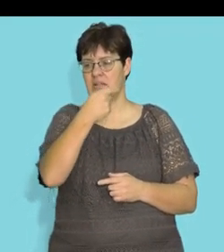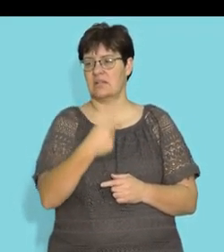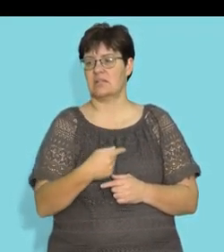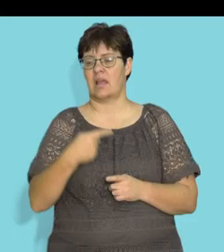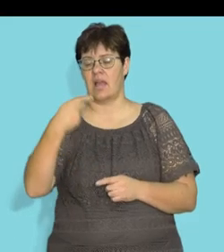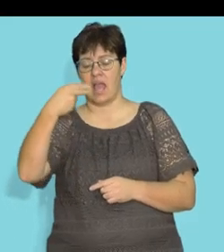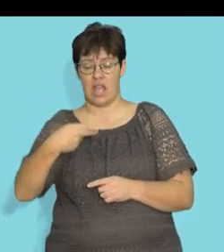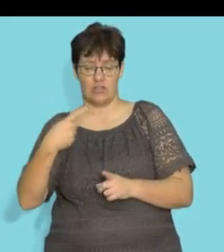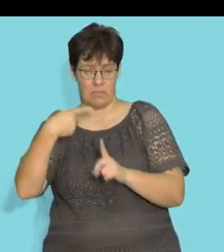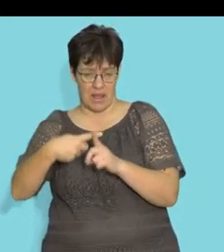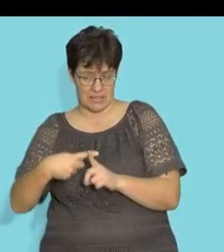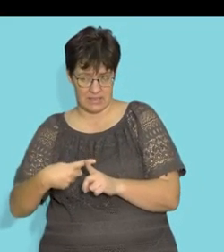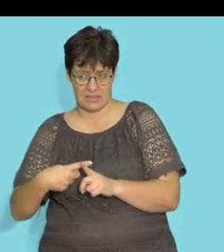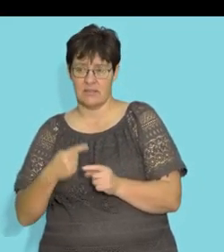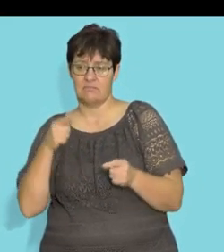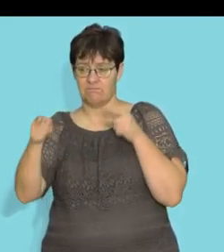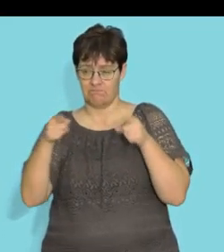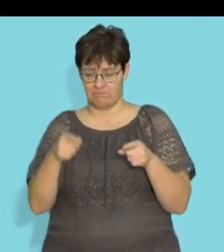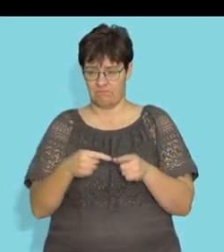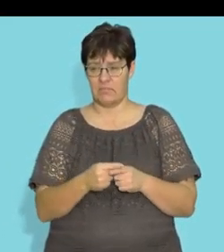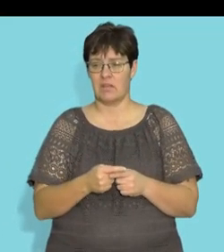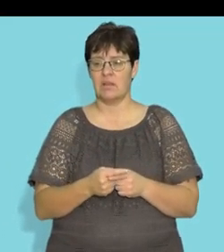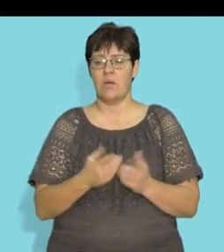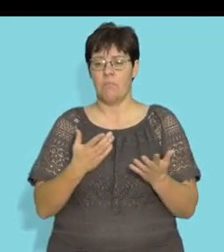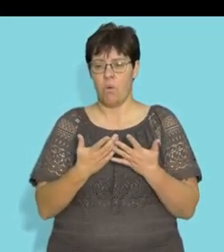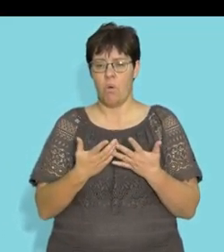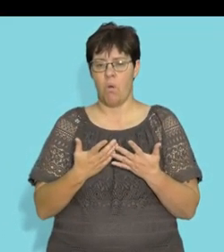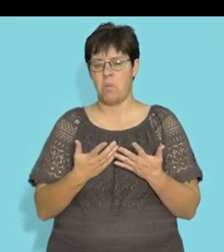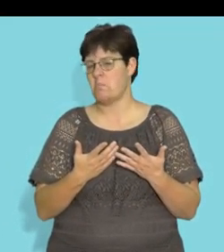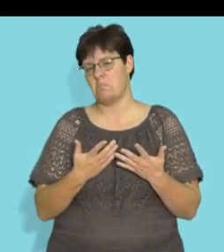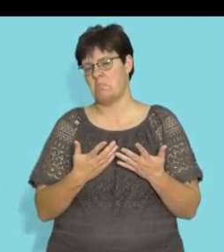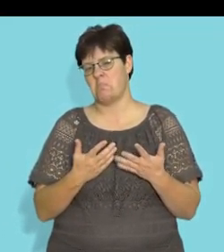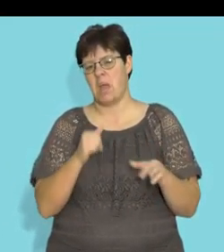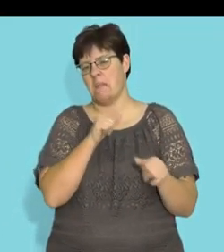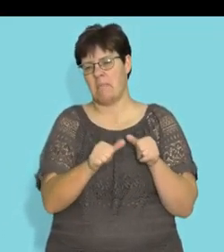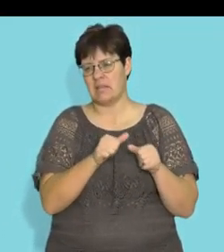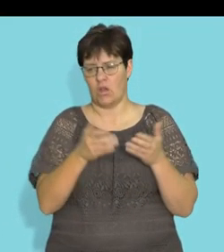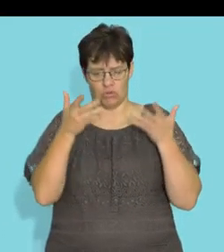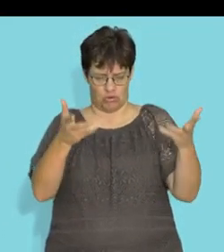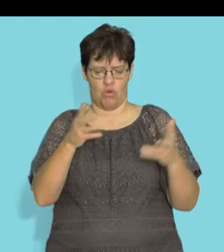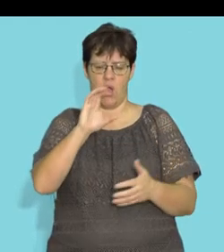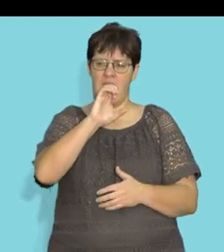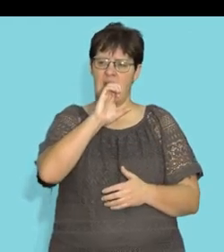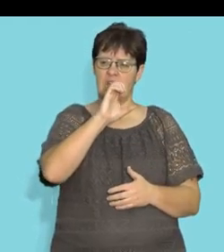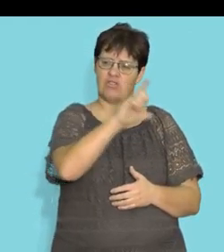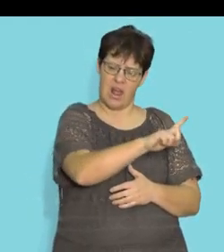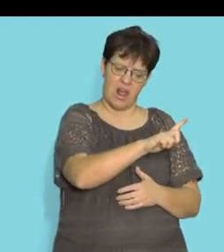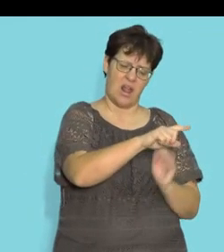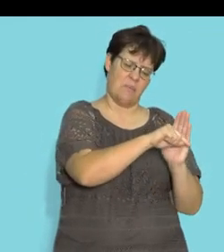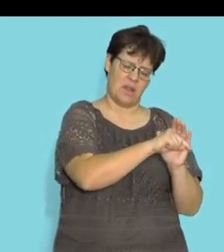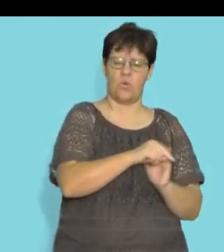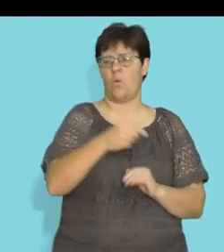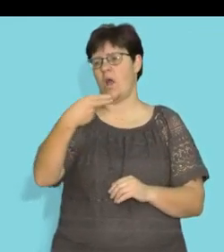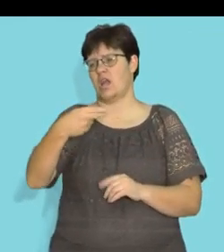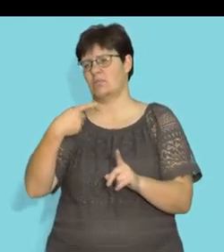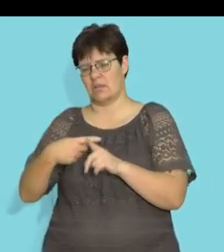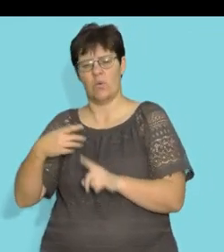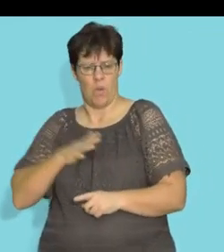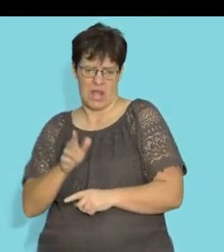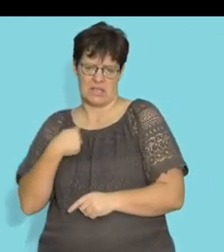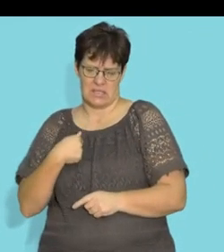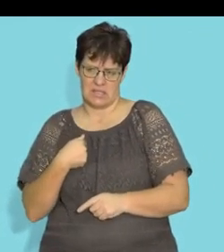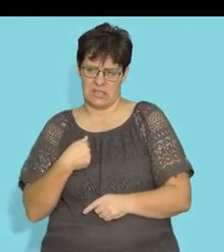not accept hydrogen ions, and it will therefore not hydrolyze. If I can think of the ions